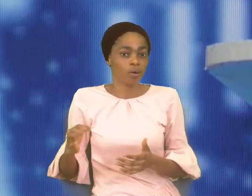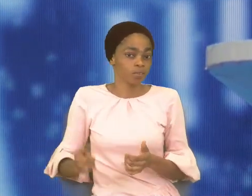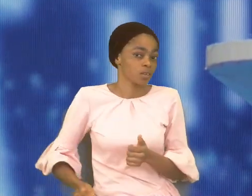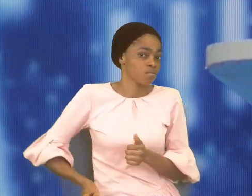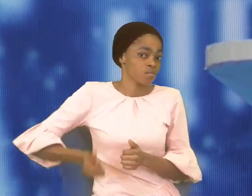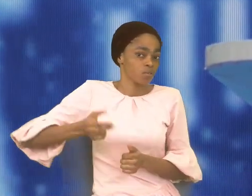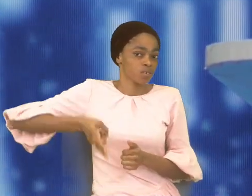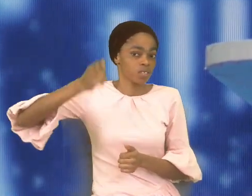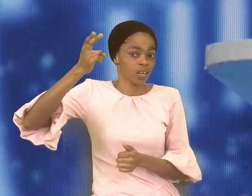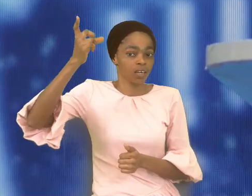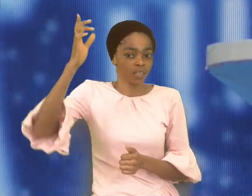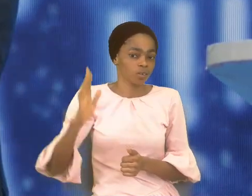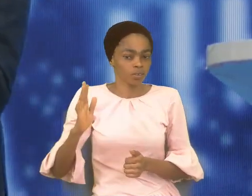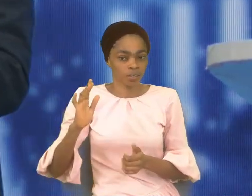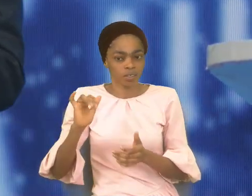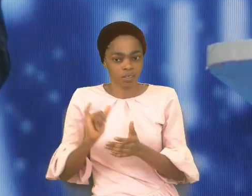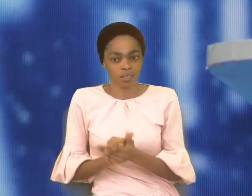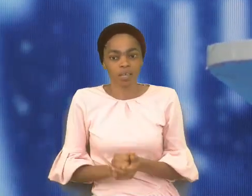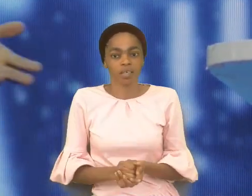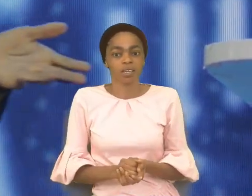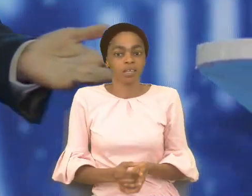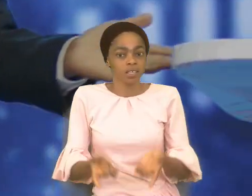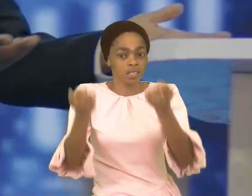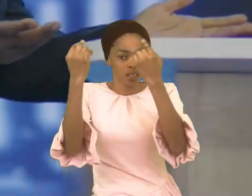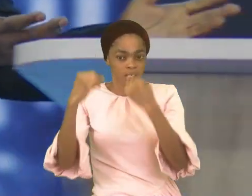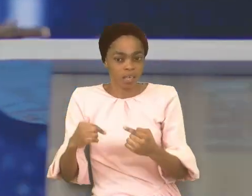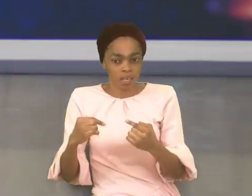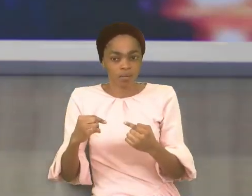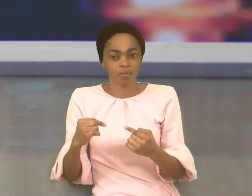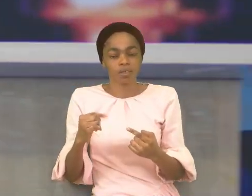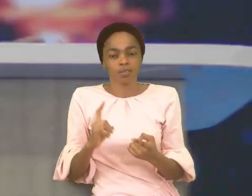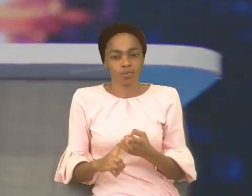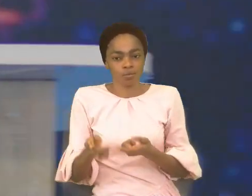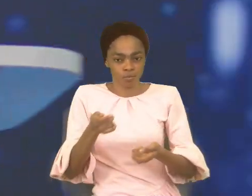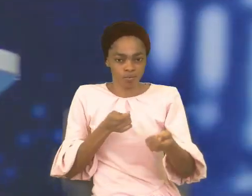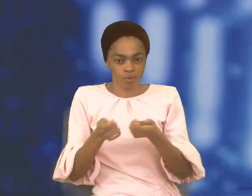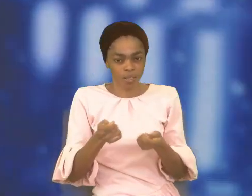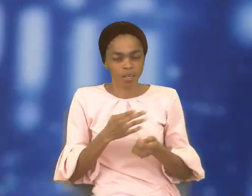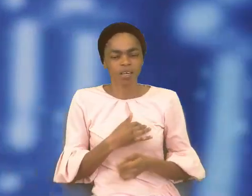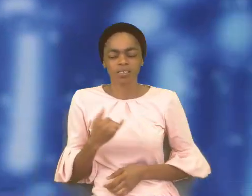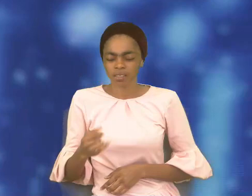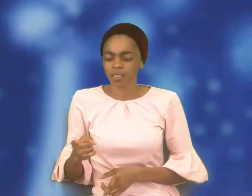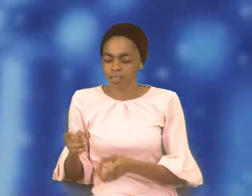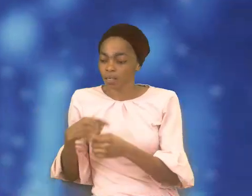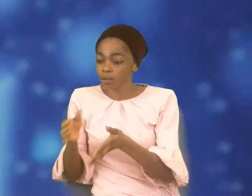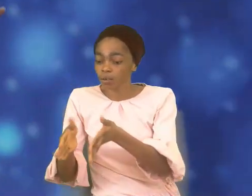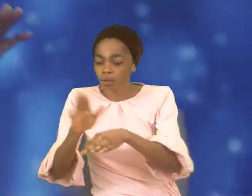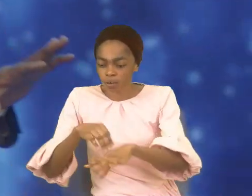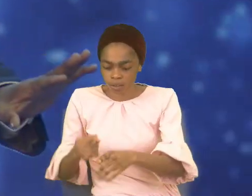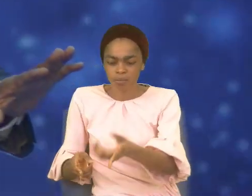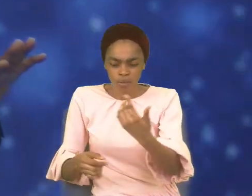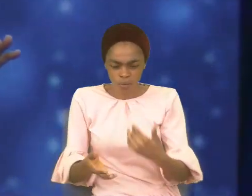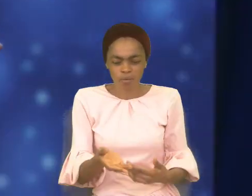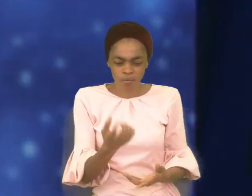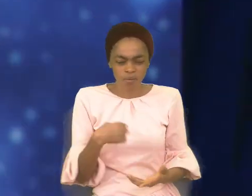to prominence. And he said, come out. And he came out and he examined them, and they saw